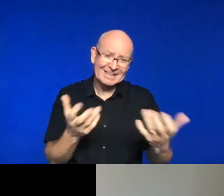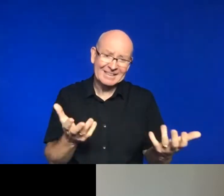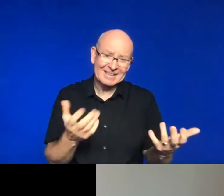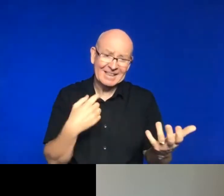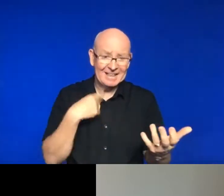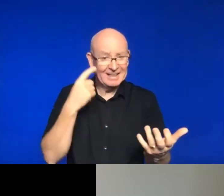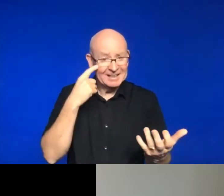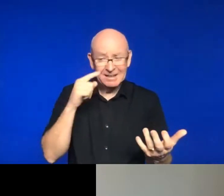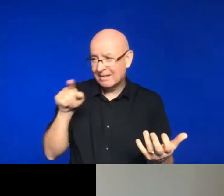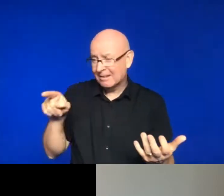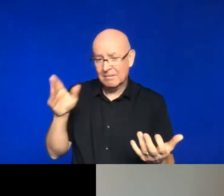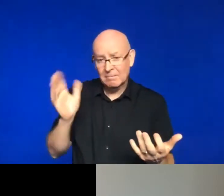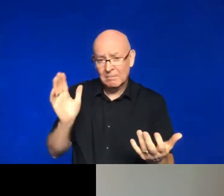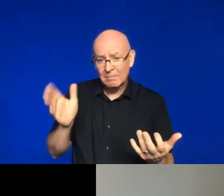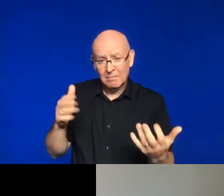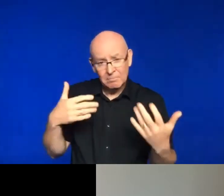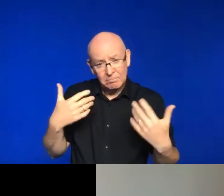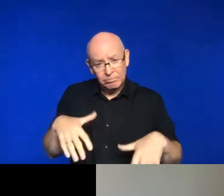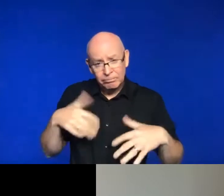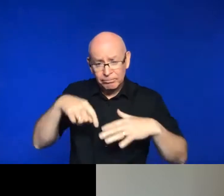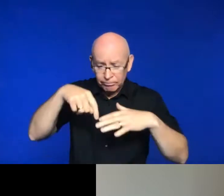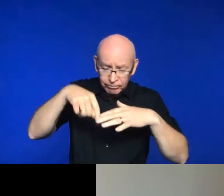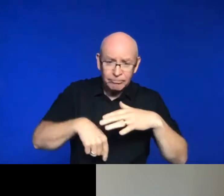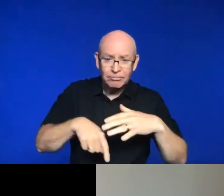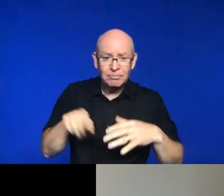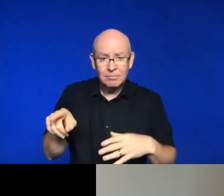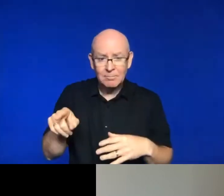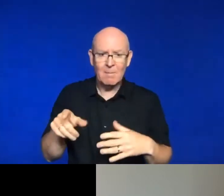the few minutes less we will have for questions.